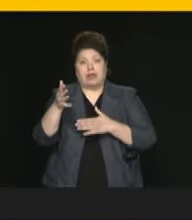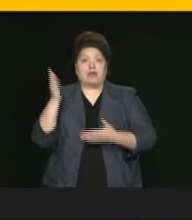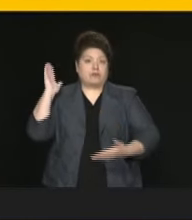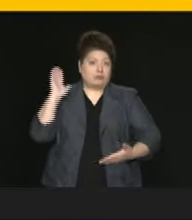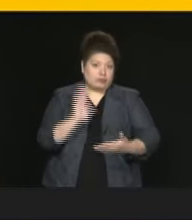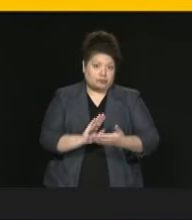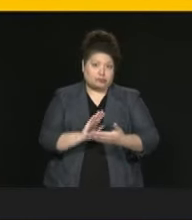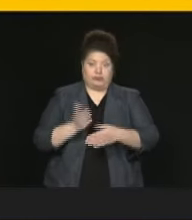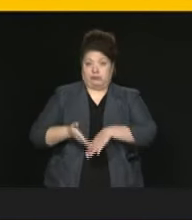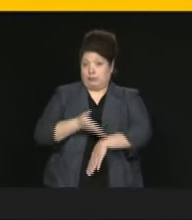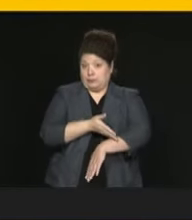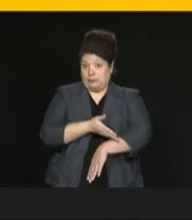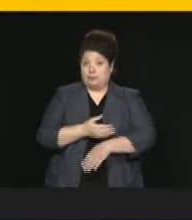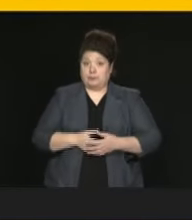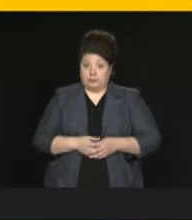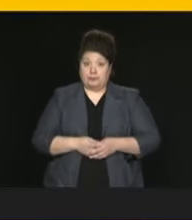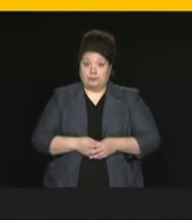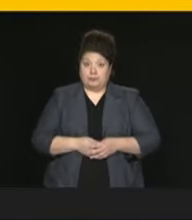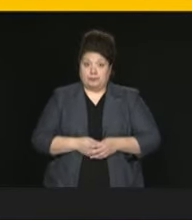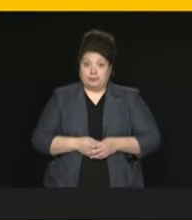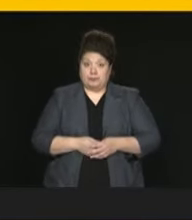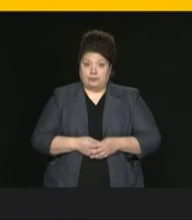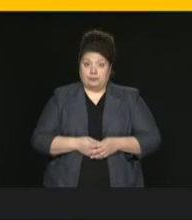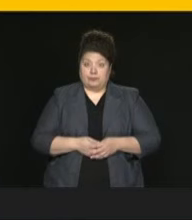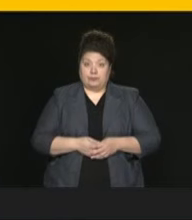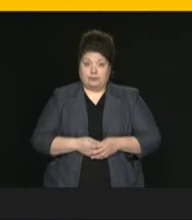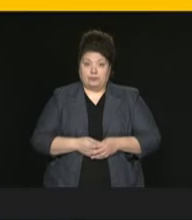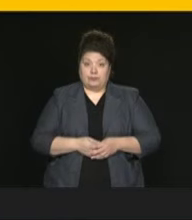and not live in its shadow.